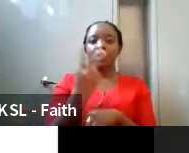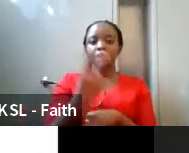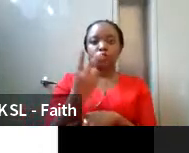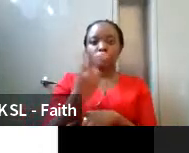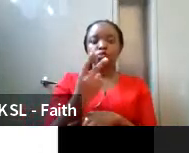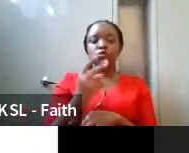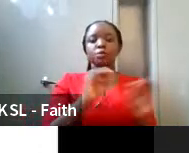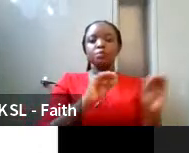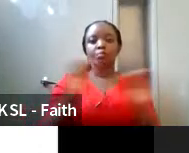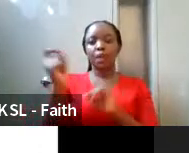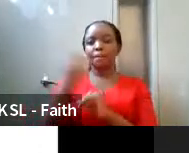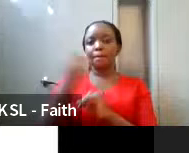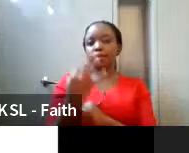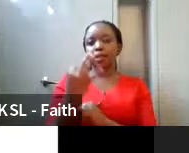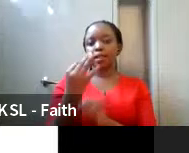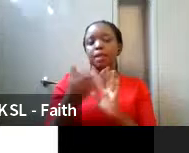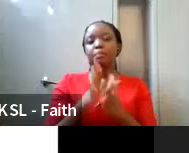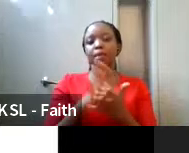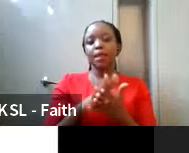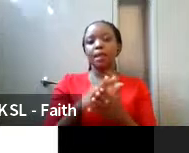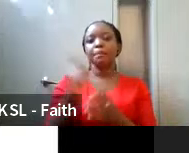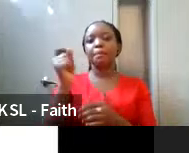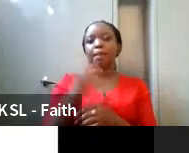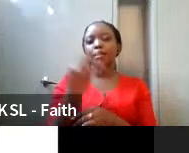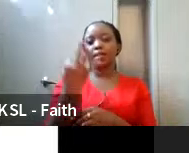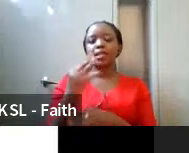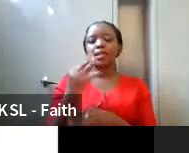transmitted on March, it's going to be picked as a March receipt.